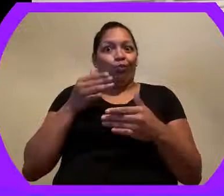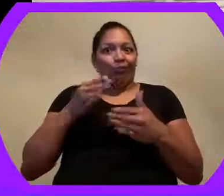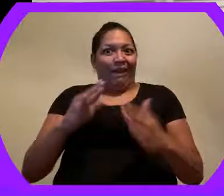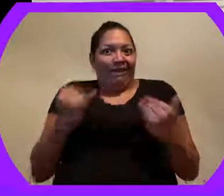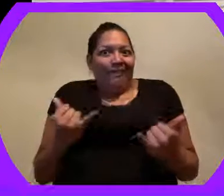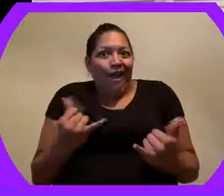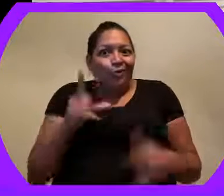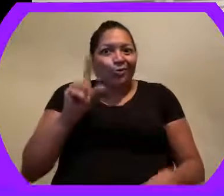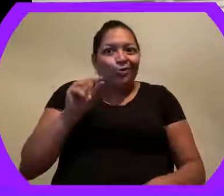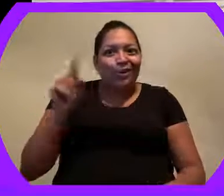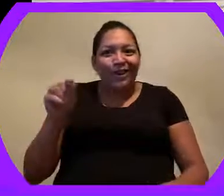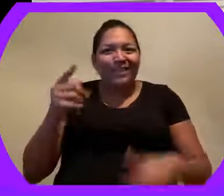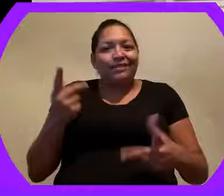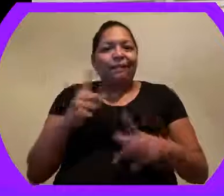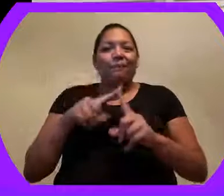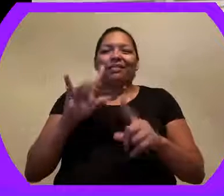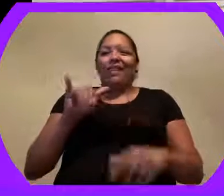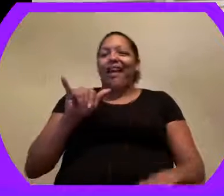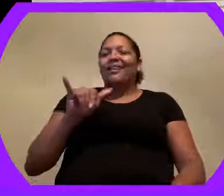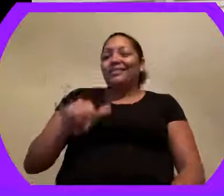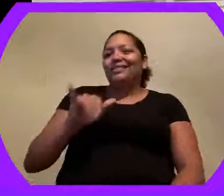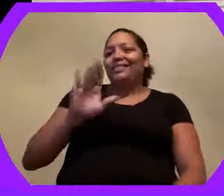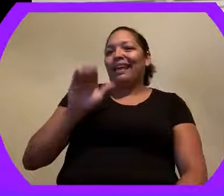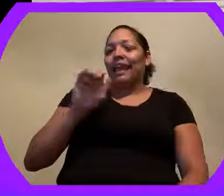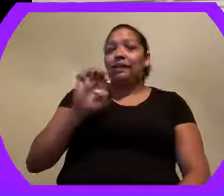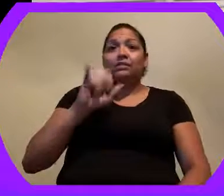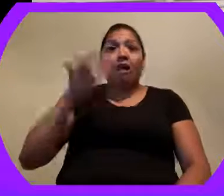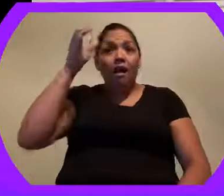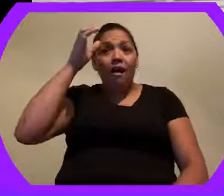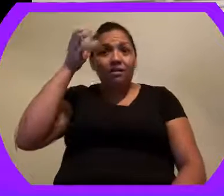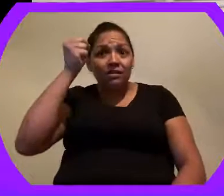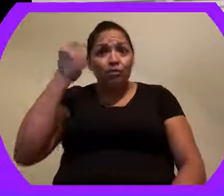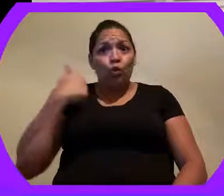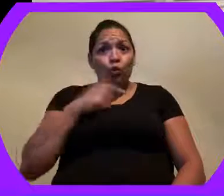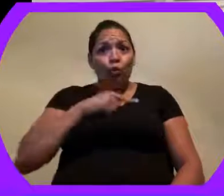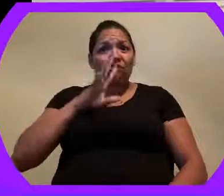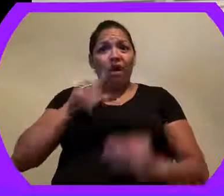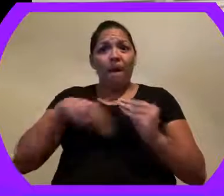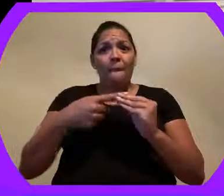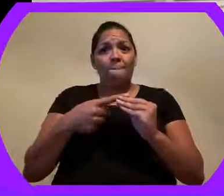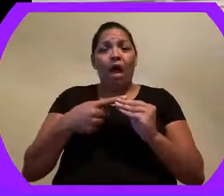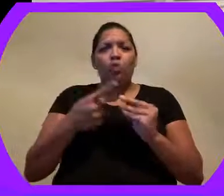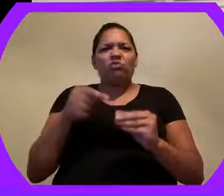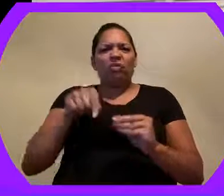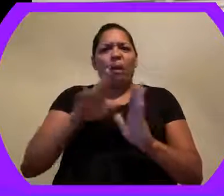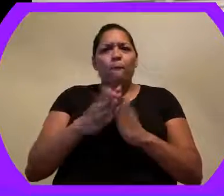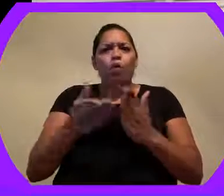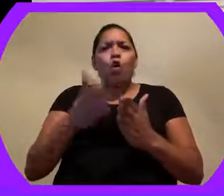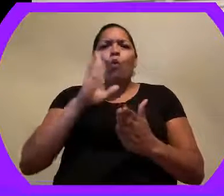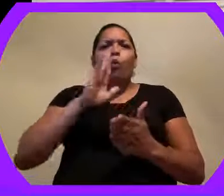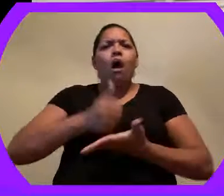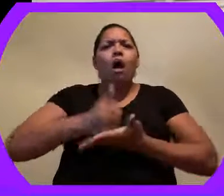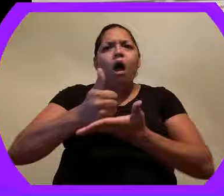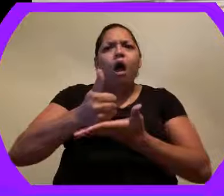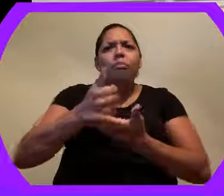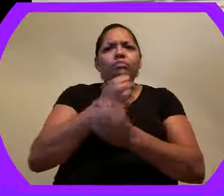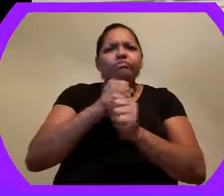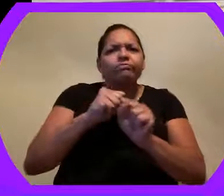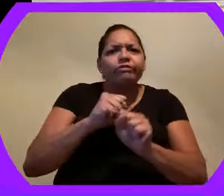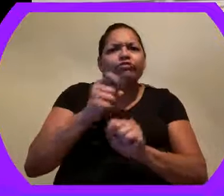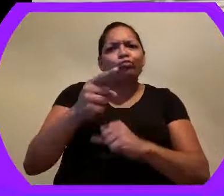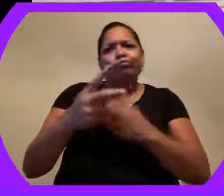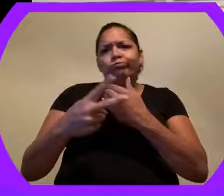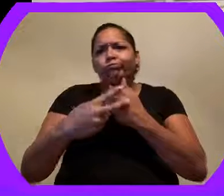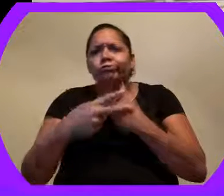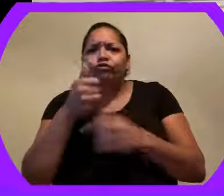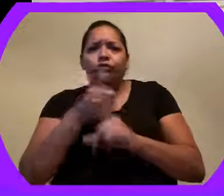that way in 2020, but it might happen. If that's the case, the concepts that we're about to go over and this book, if you decide that it's something